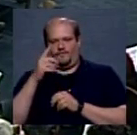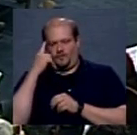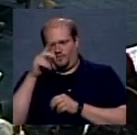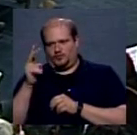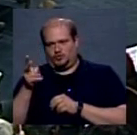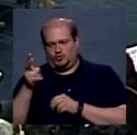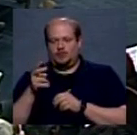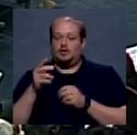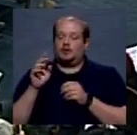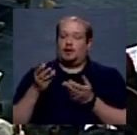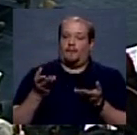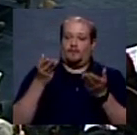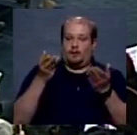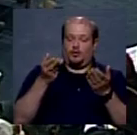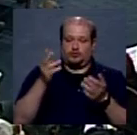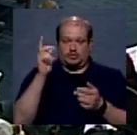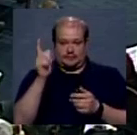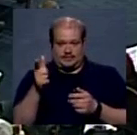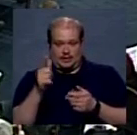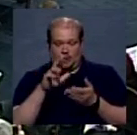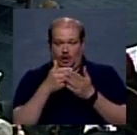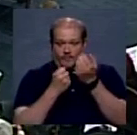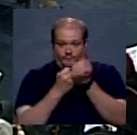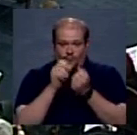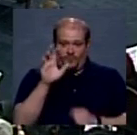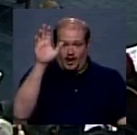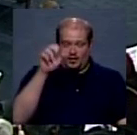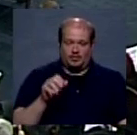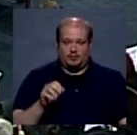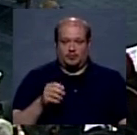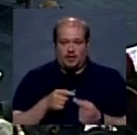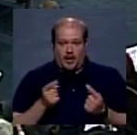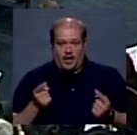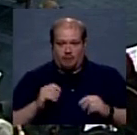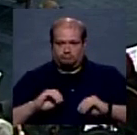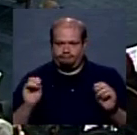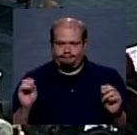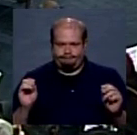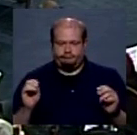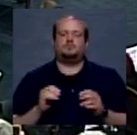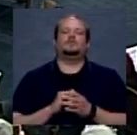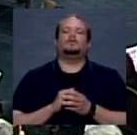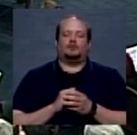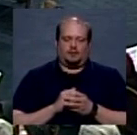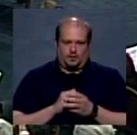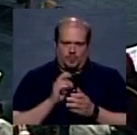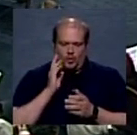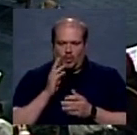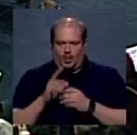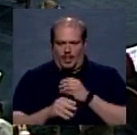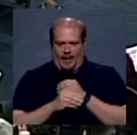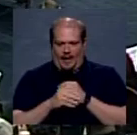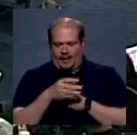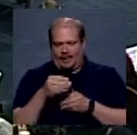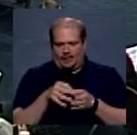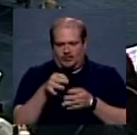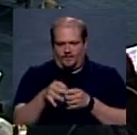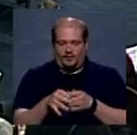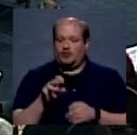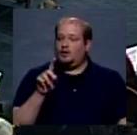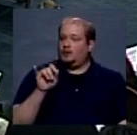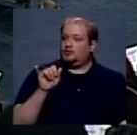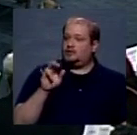Second. There's a motion and a second. All in favor indicate by saying aye. Aye. Opposed, say nay. Those will be added and deferred. And Director Adcock,